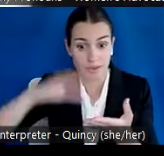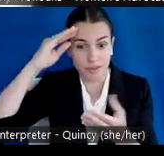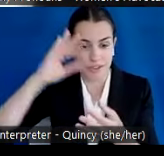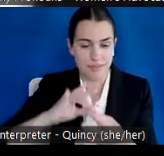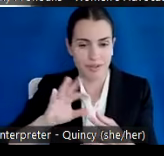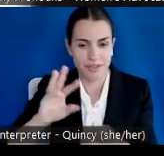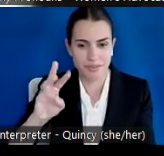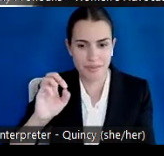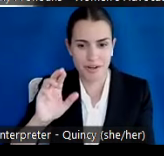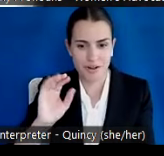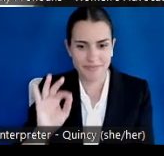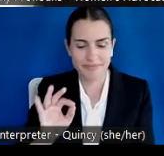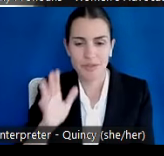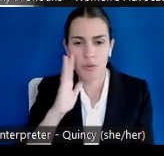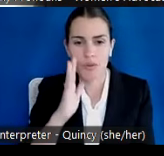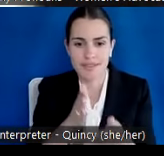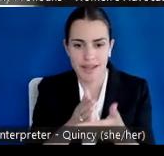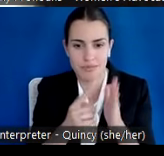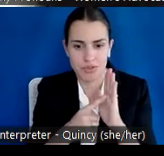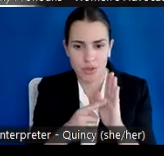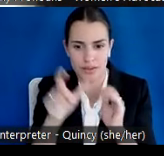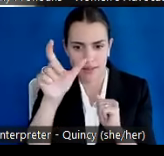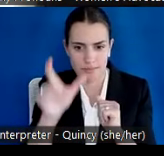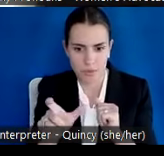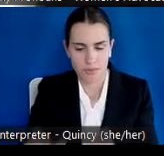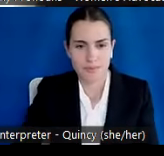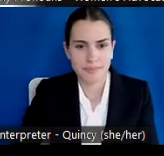So I stopped sharing the poll results.